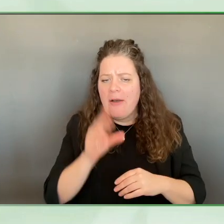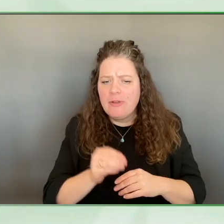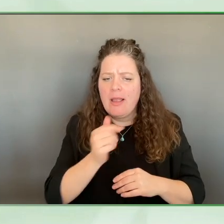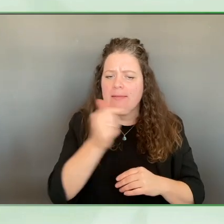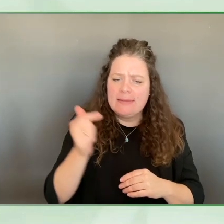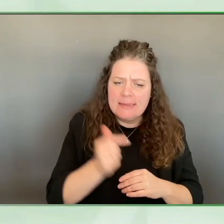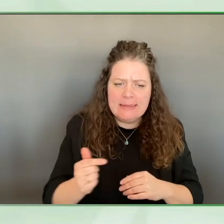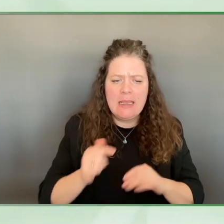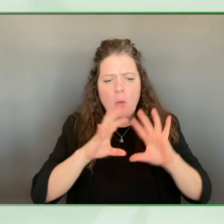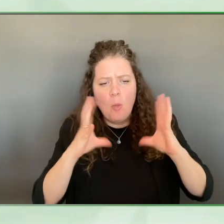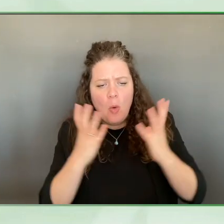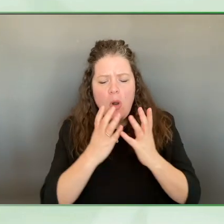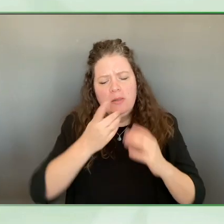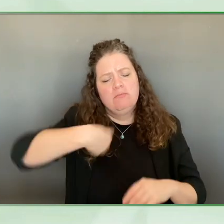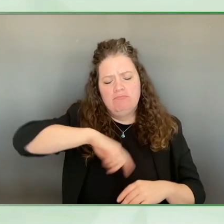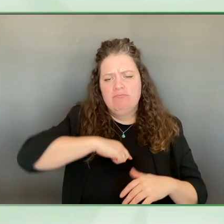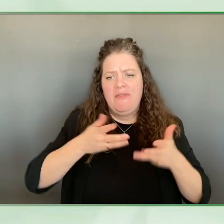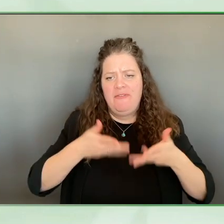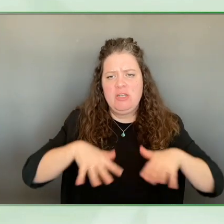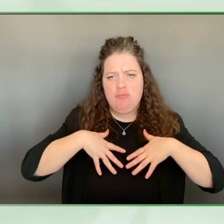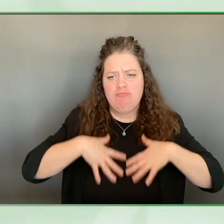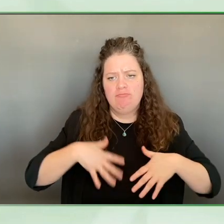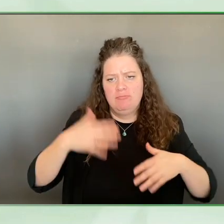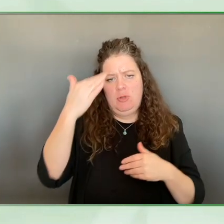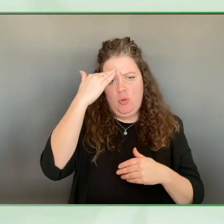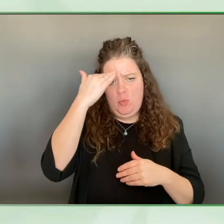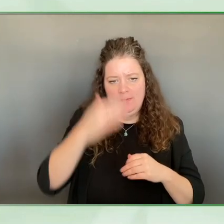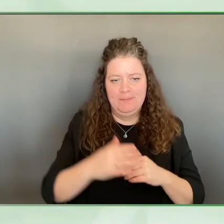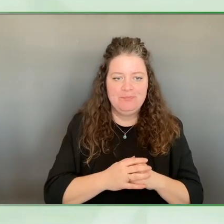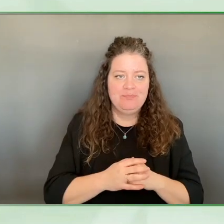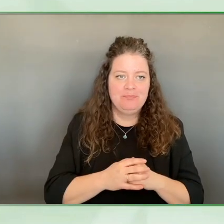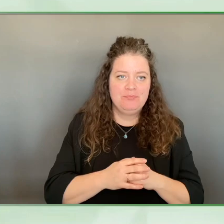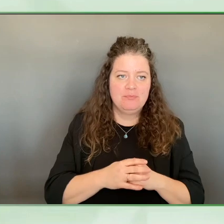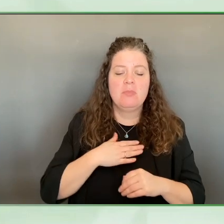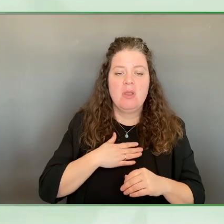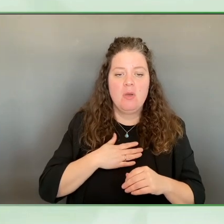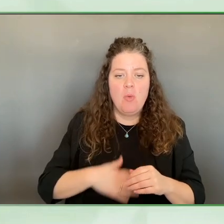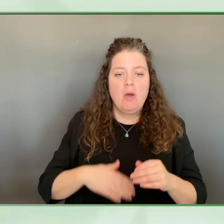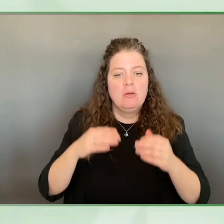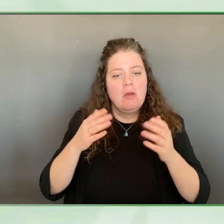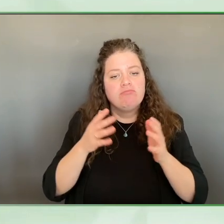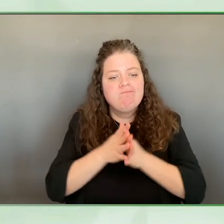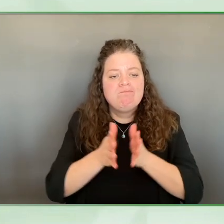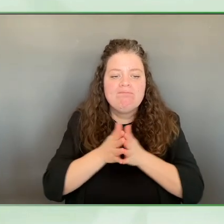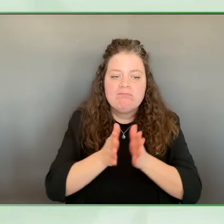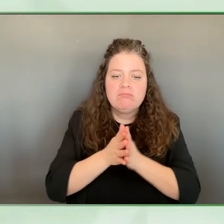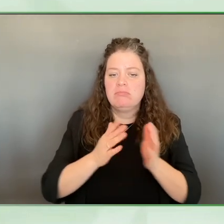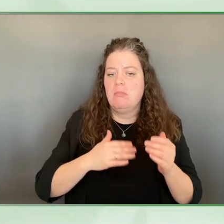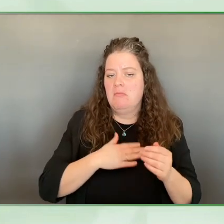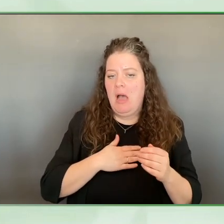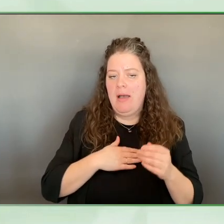Now, to be able to share our story properly, allow me to share a story of a friend, Aiden. I met Aiden